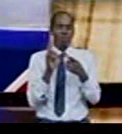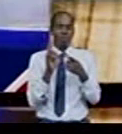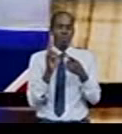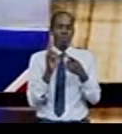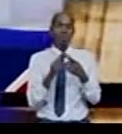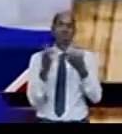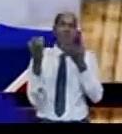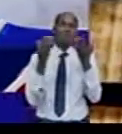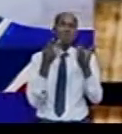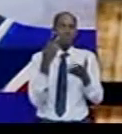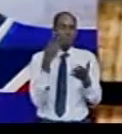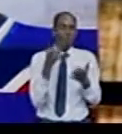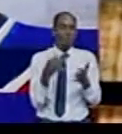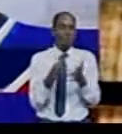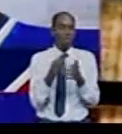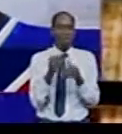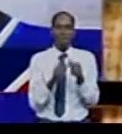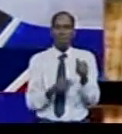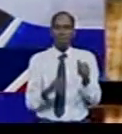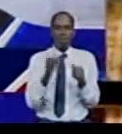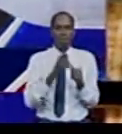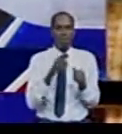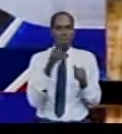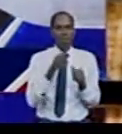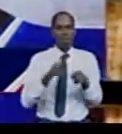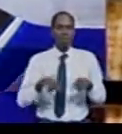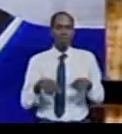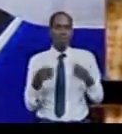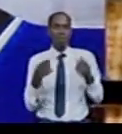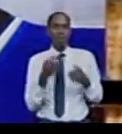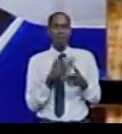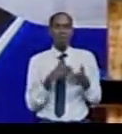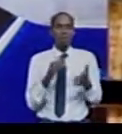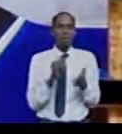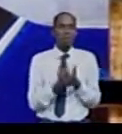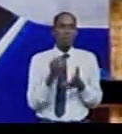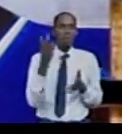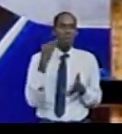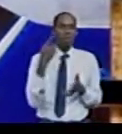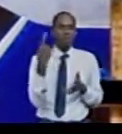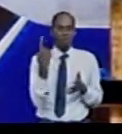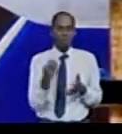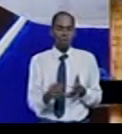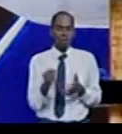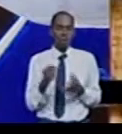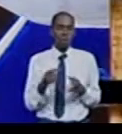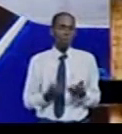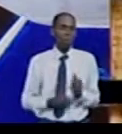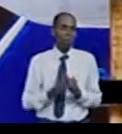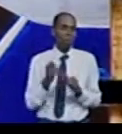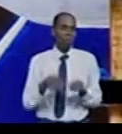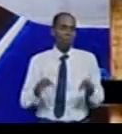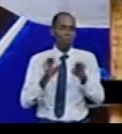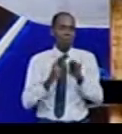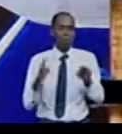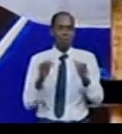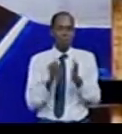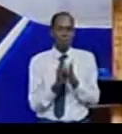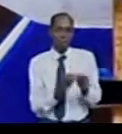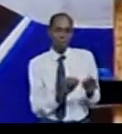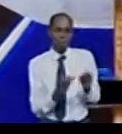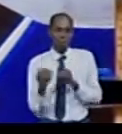He saw it everywhere he went, and that was the motor that drove him, that made him to